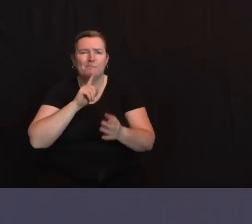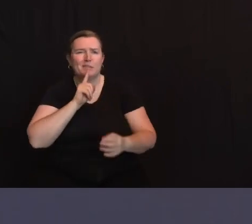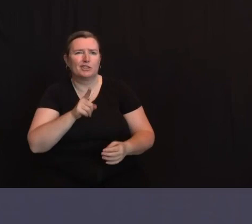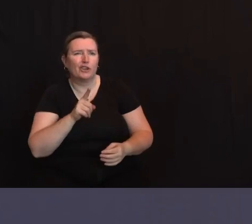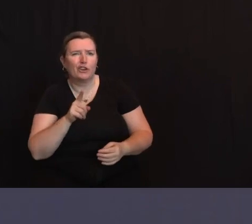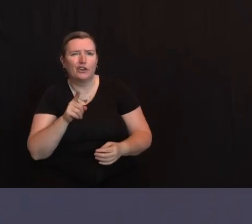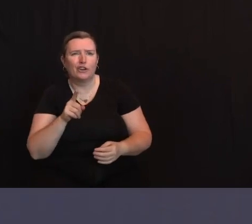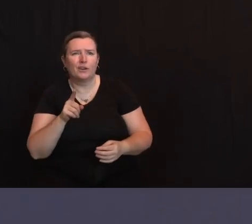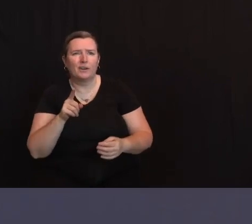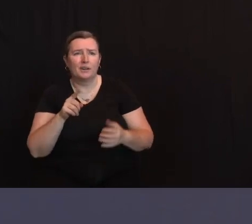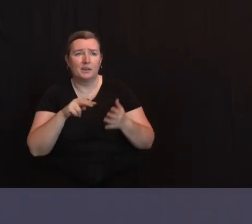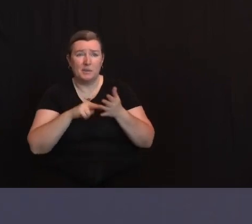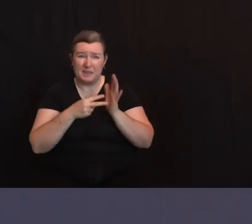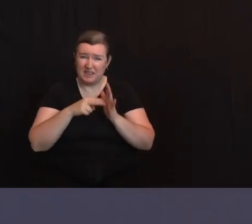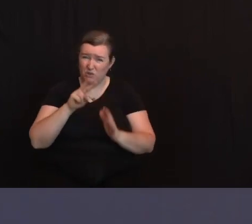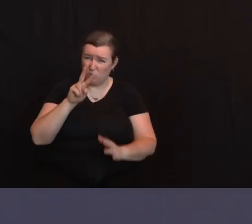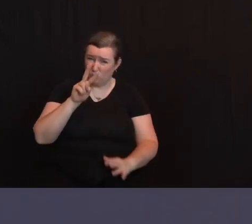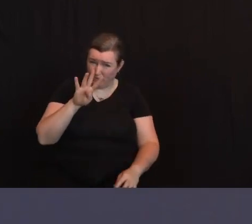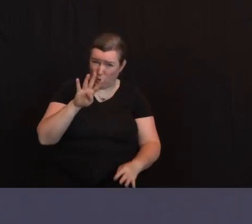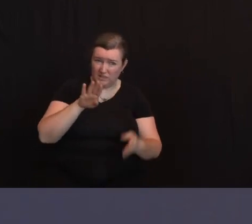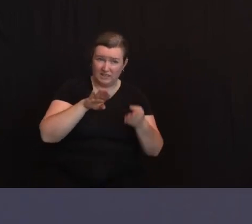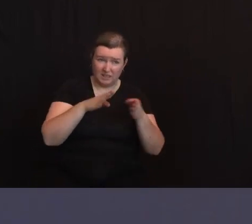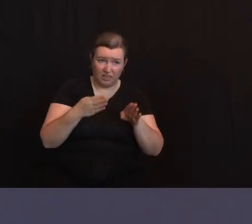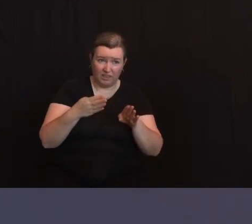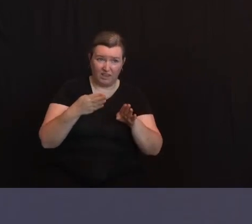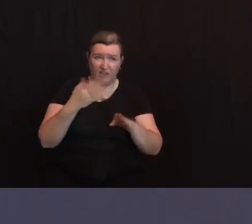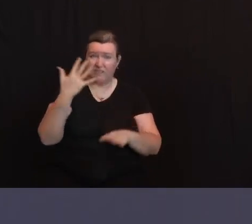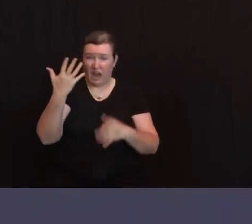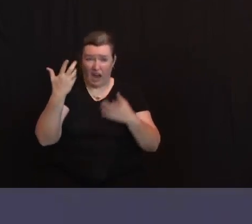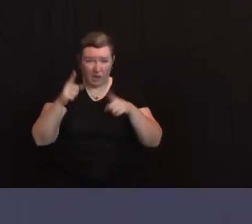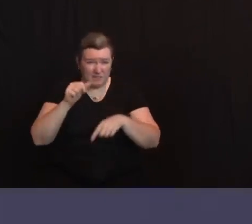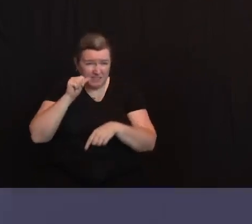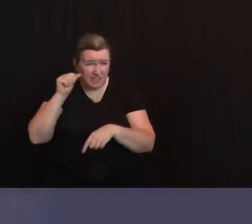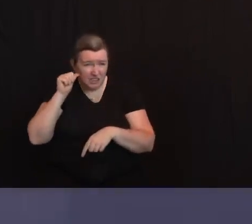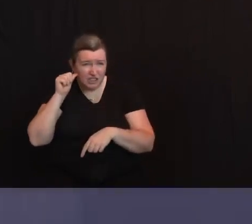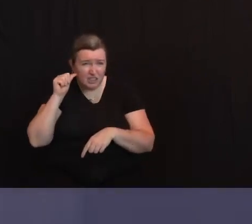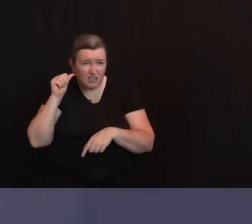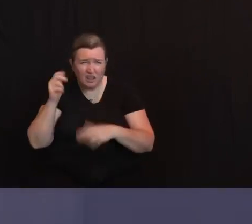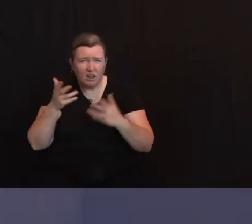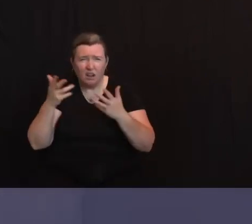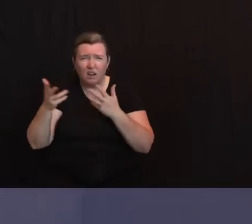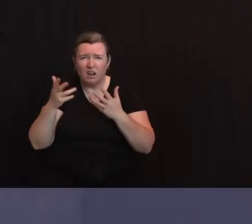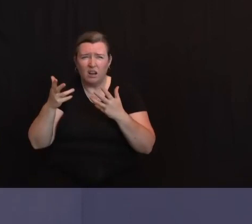24 deaths. How many of them happened? 5 of them happened yesterday? The reporting today